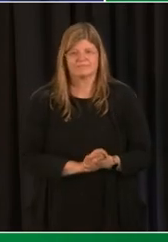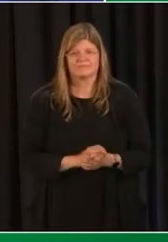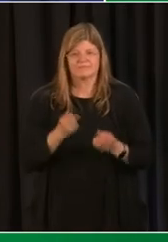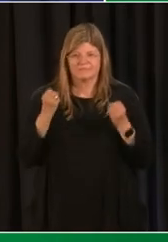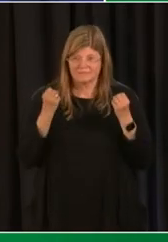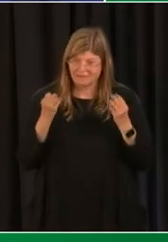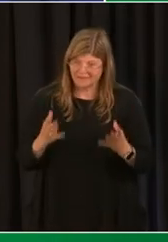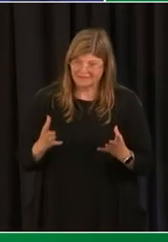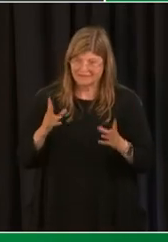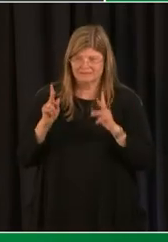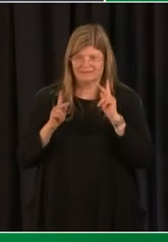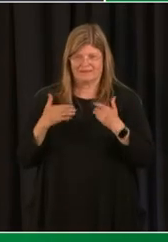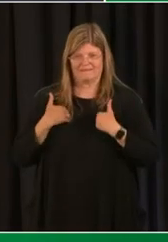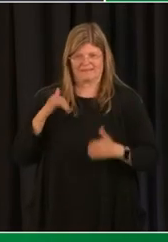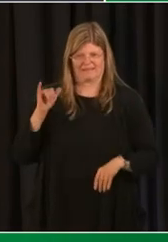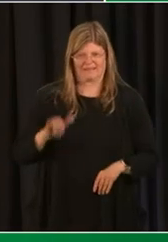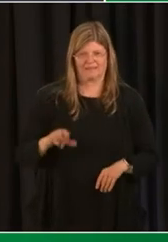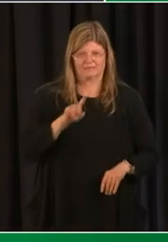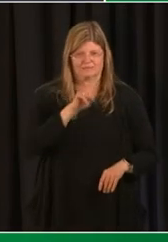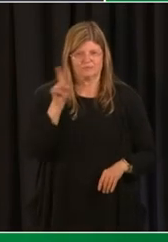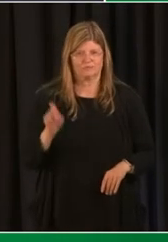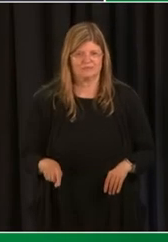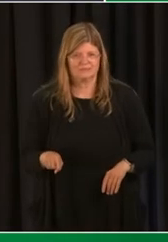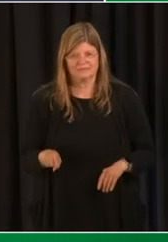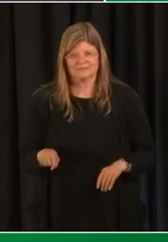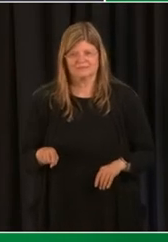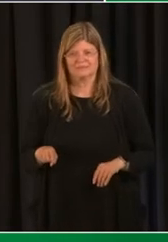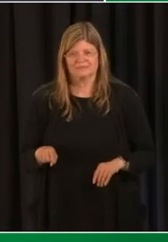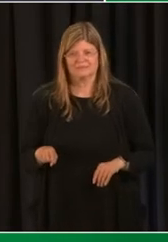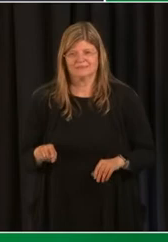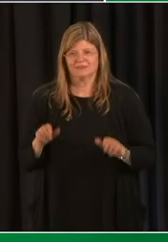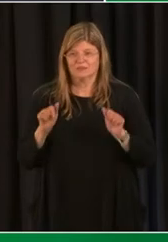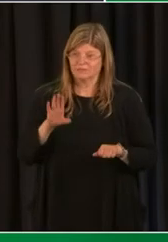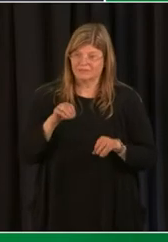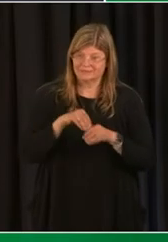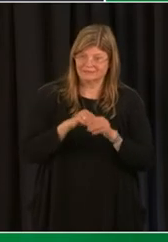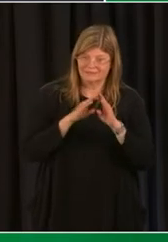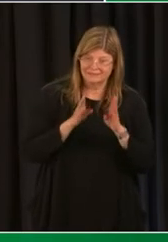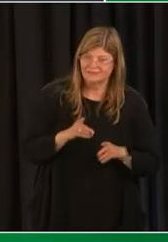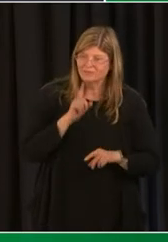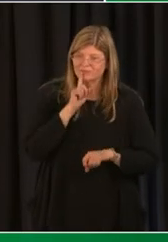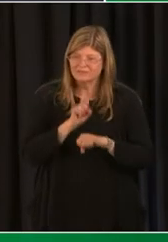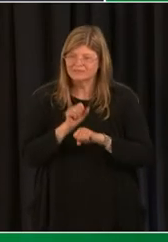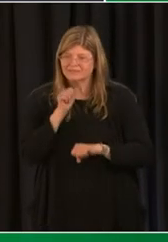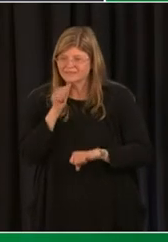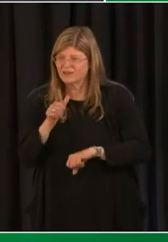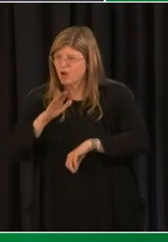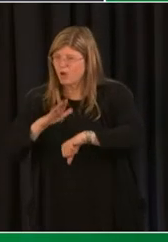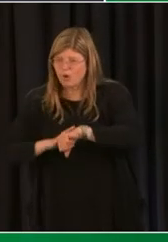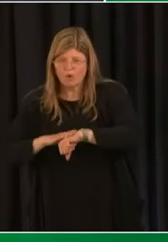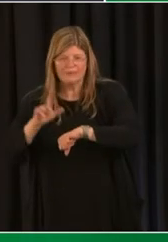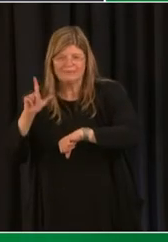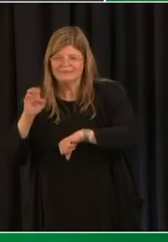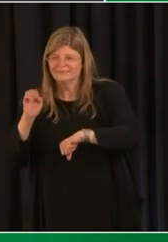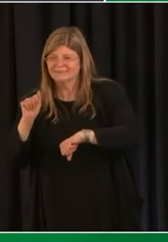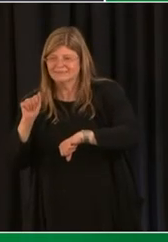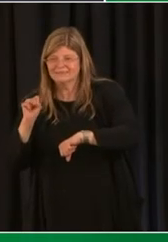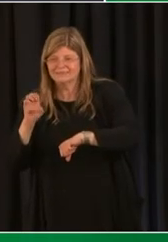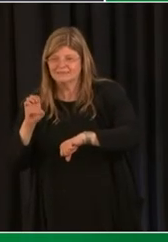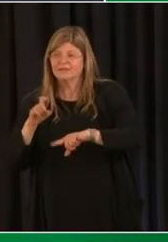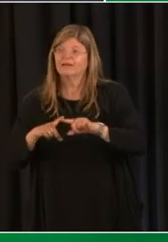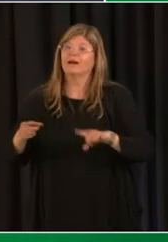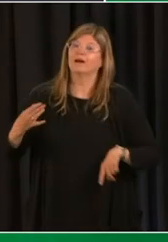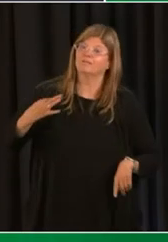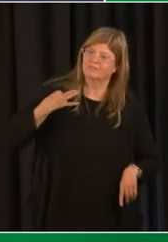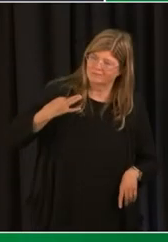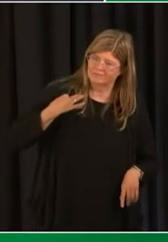a lot of folks have because a lot of folks could be in a household where they're not necessarily on the lease, but I know the application